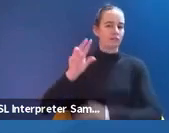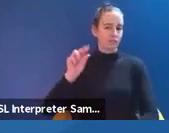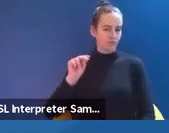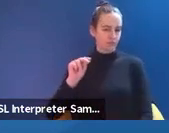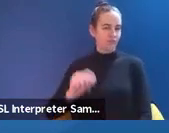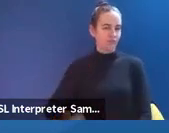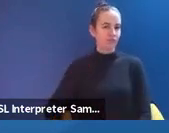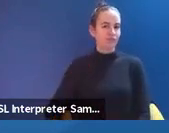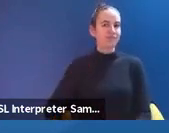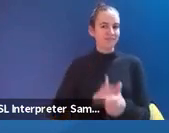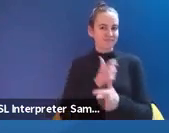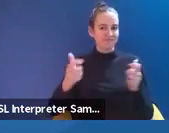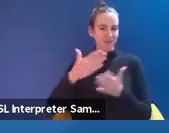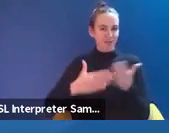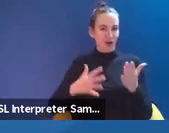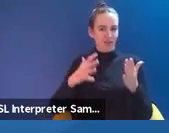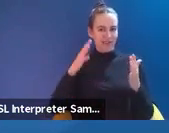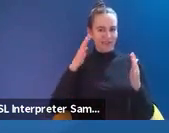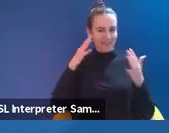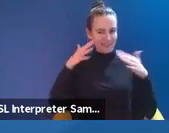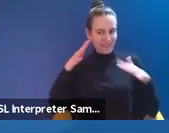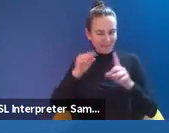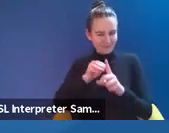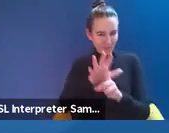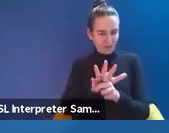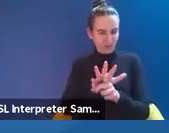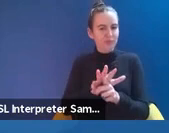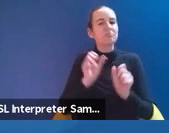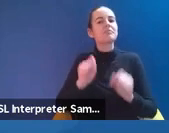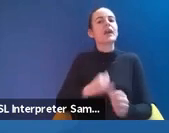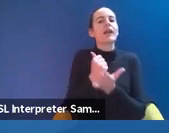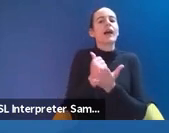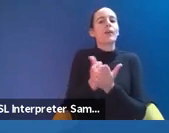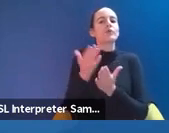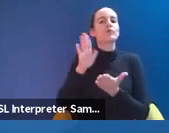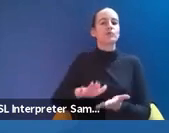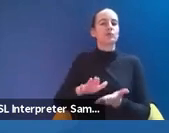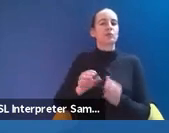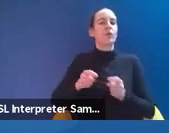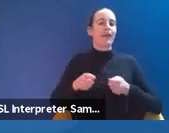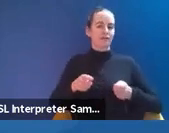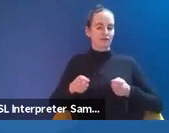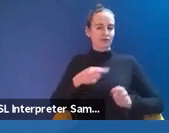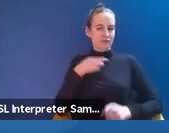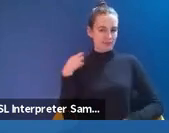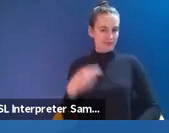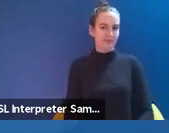big factor that causes hearing loss is your noise exposure. But there are things that can help mitigate some of that risk.